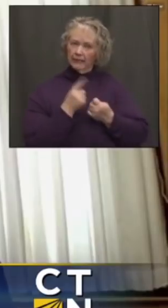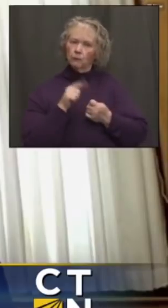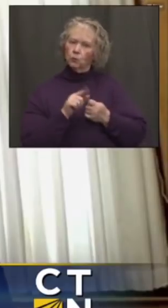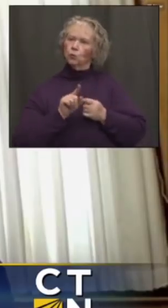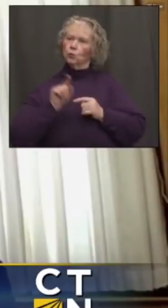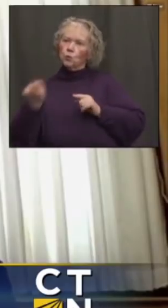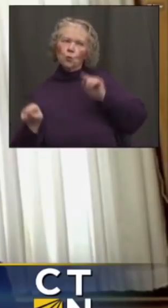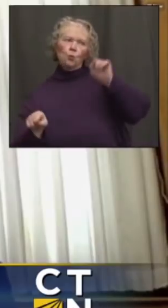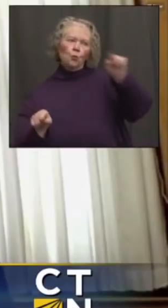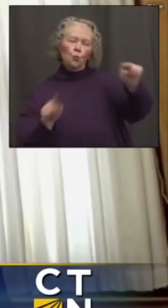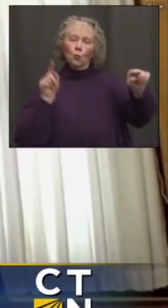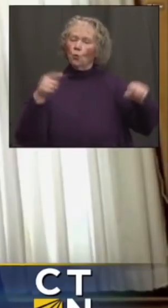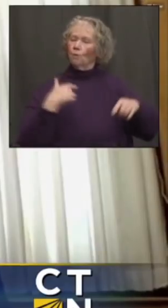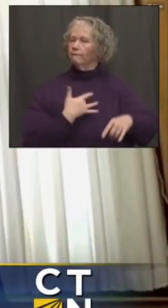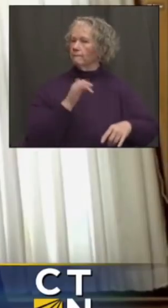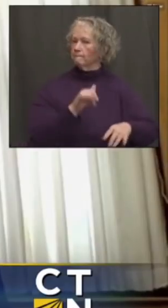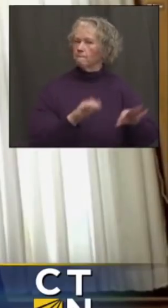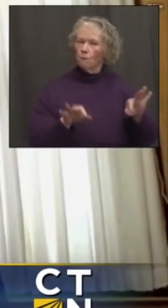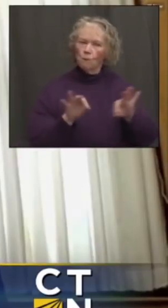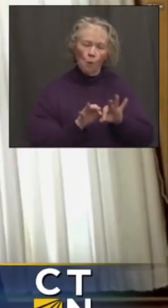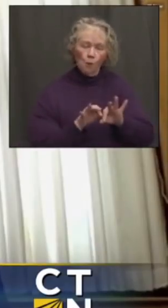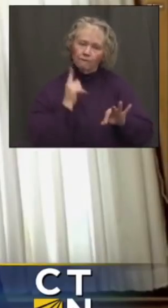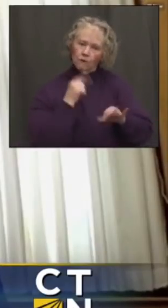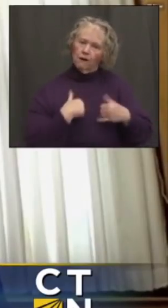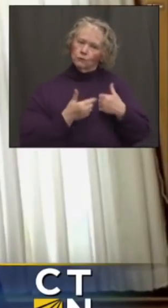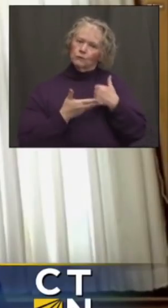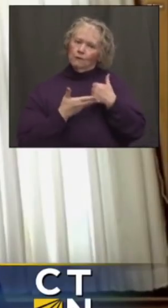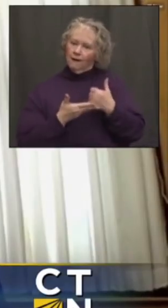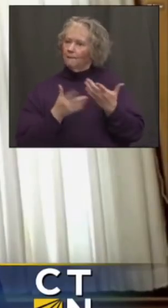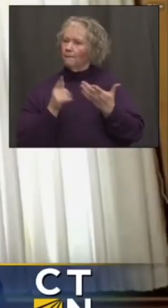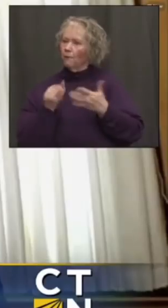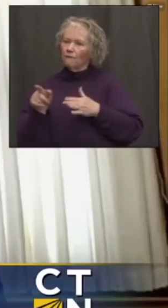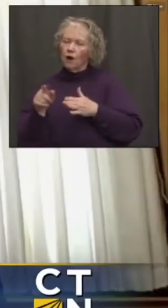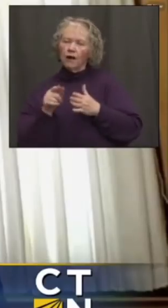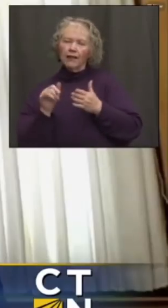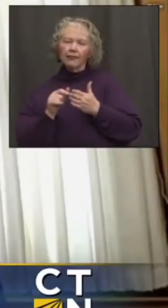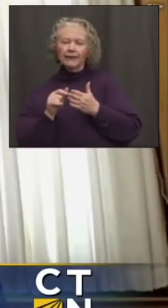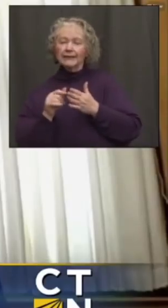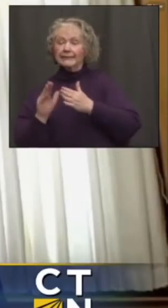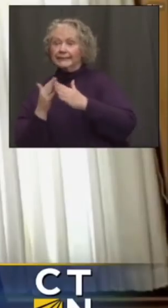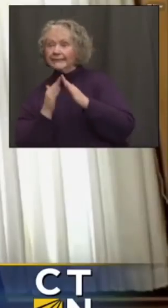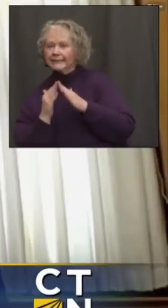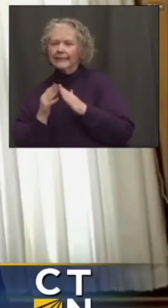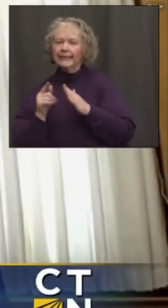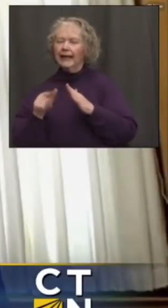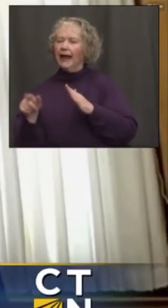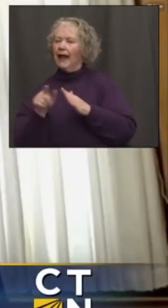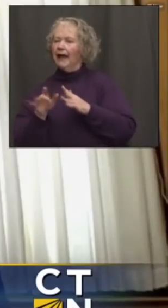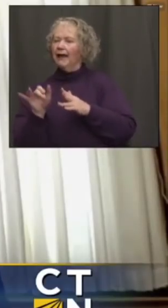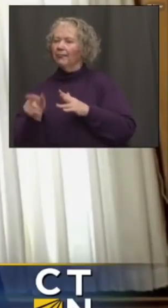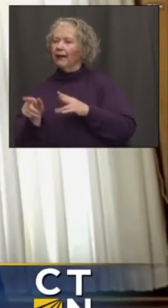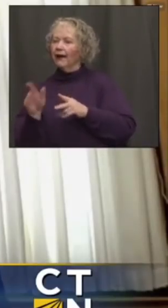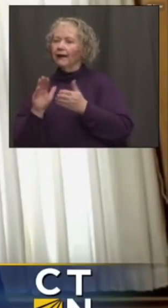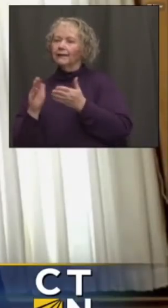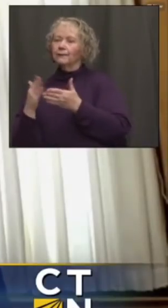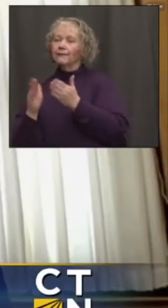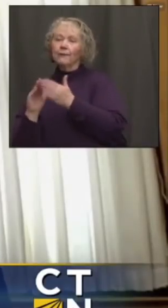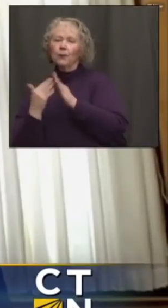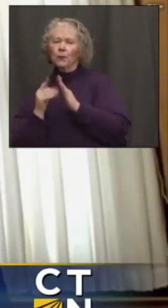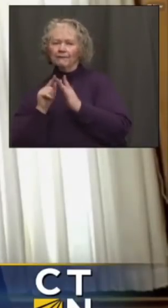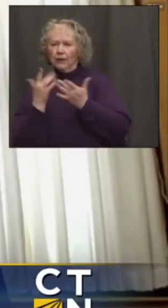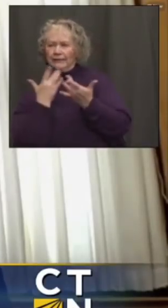have several mass vaccination sites in other parts of the state as well. And then we also have requests in, they have offers to do smaller